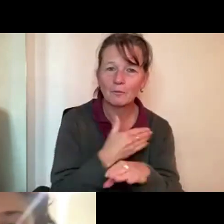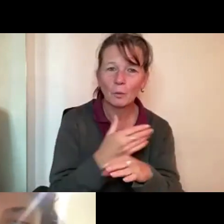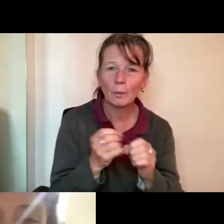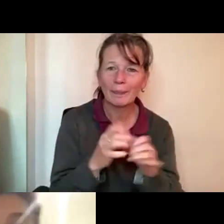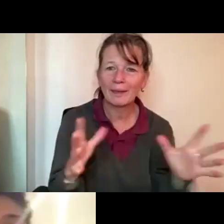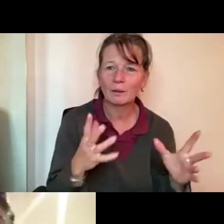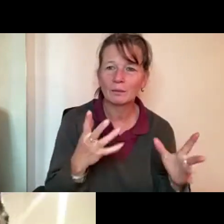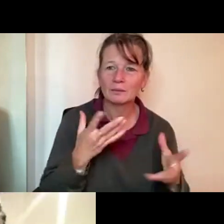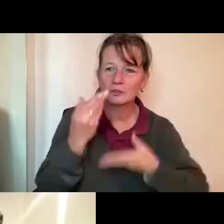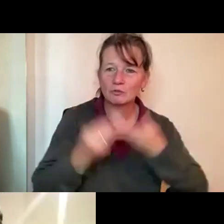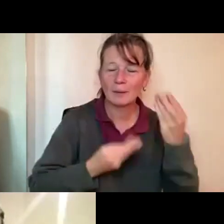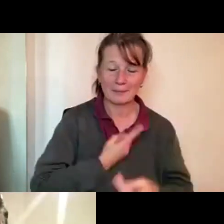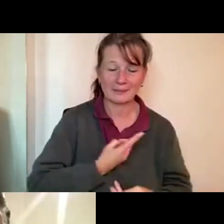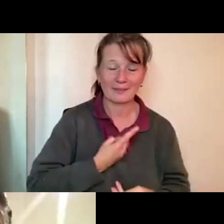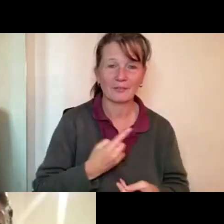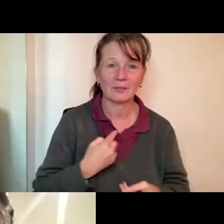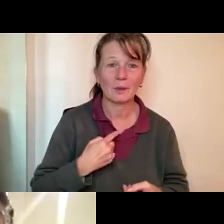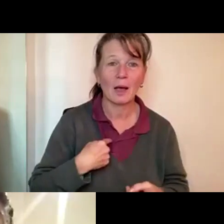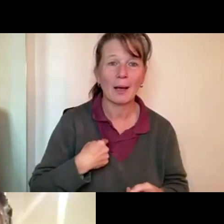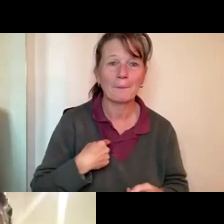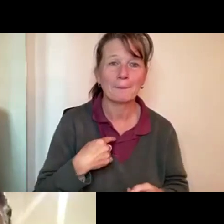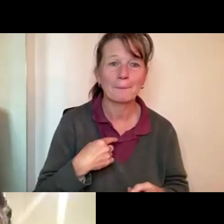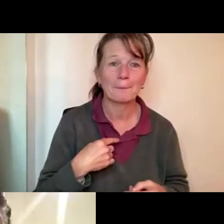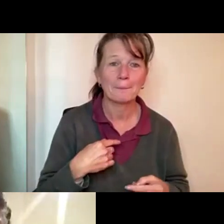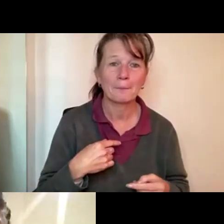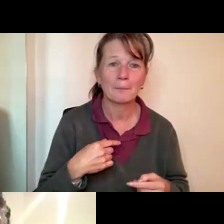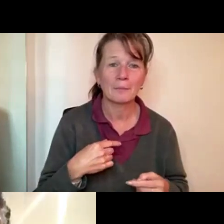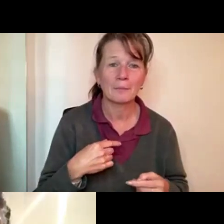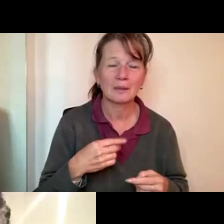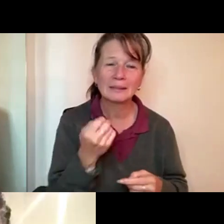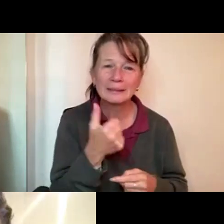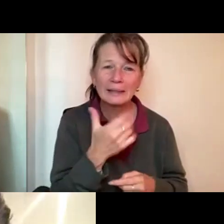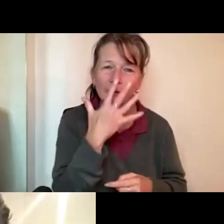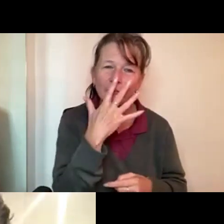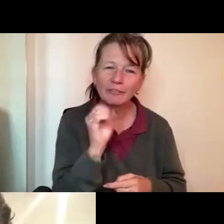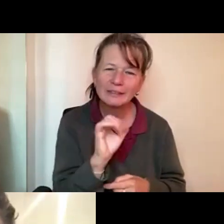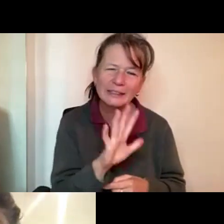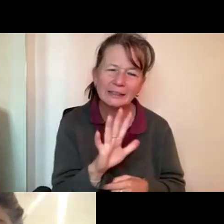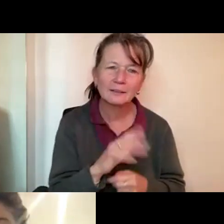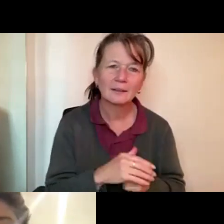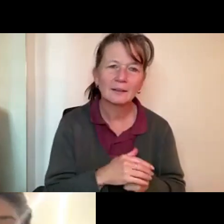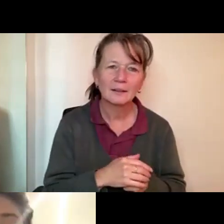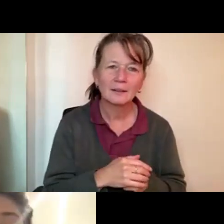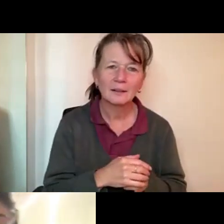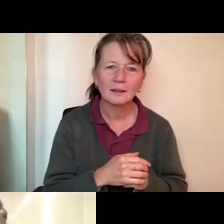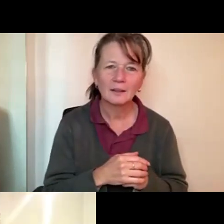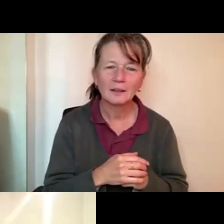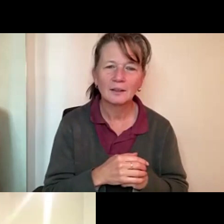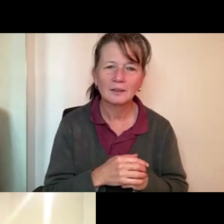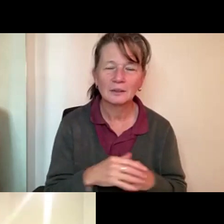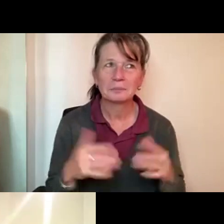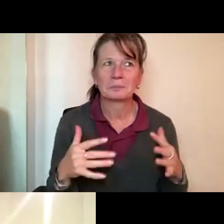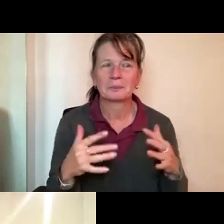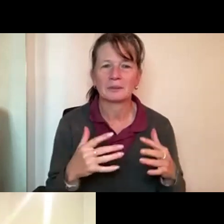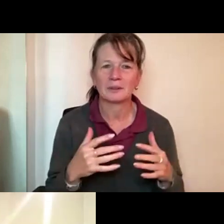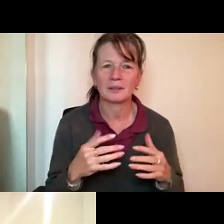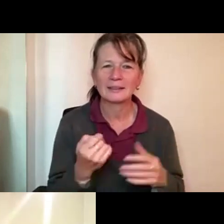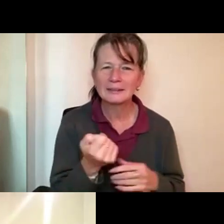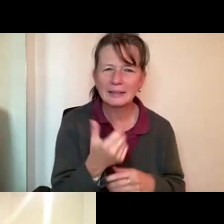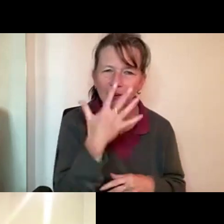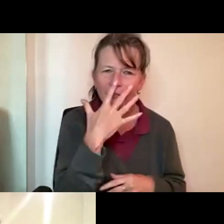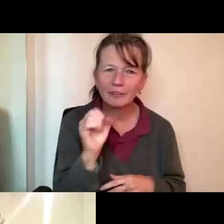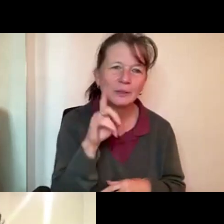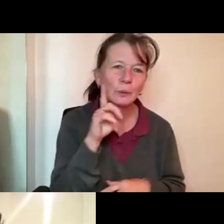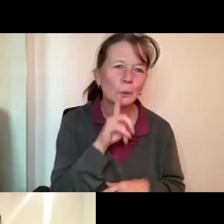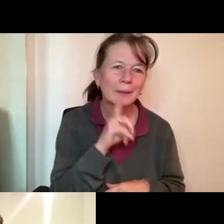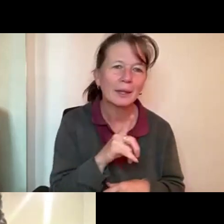describing my appearance. So I am nearly 50 years old, which is outrageous in itself. I'm a nearly 50 years old woman